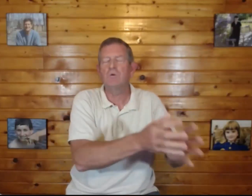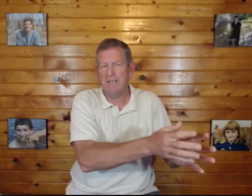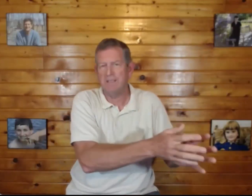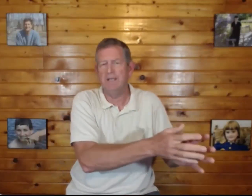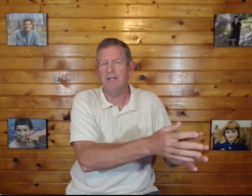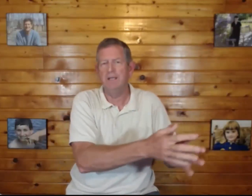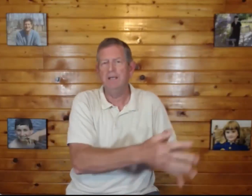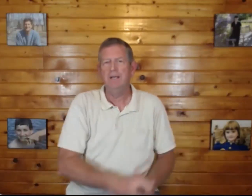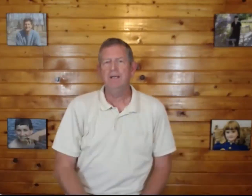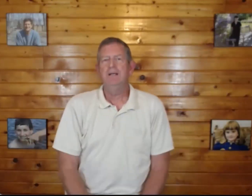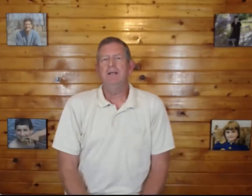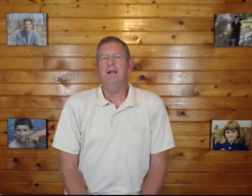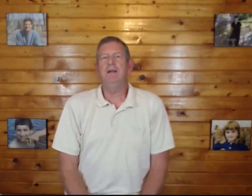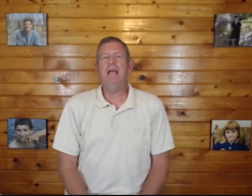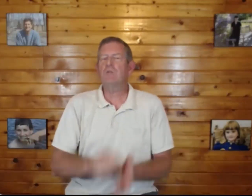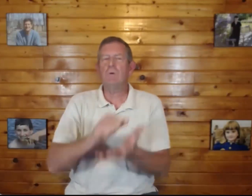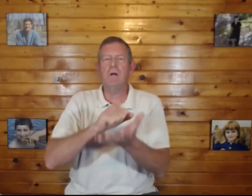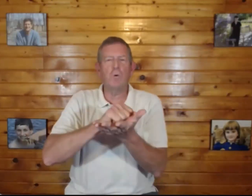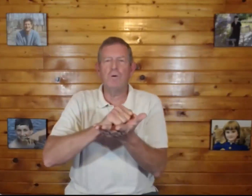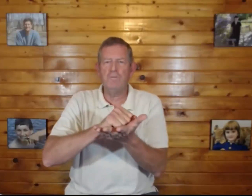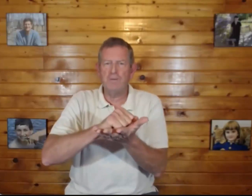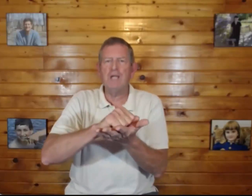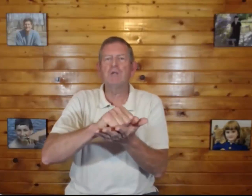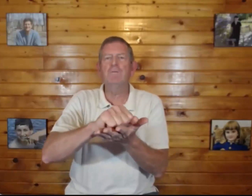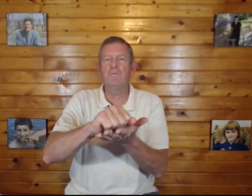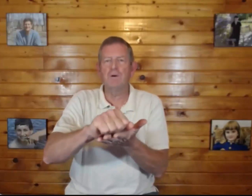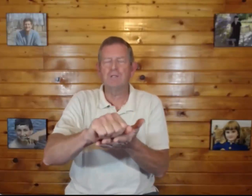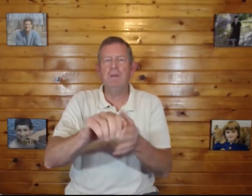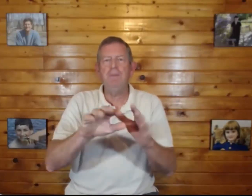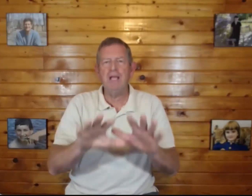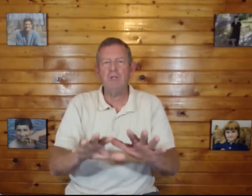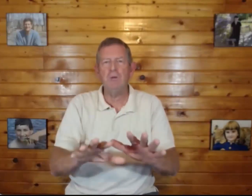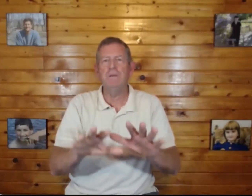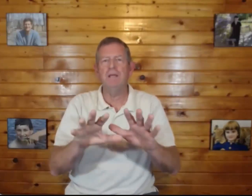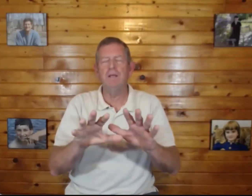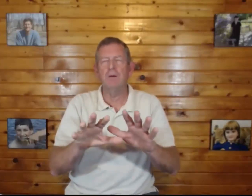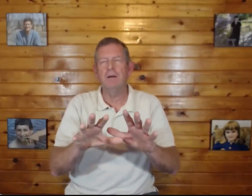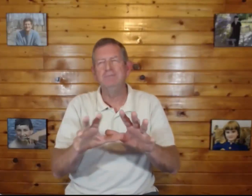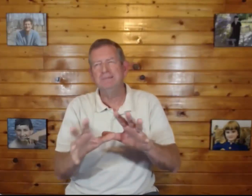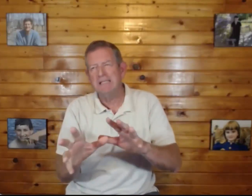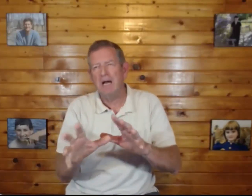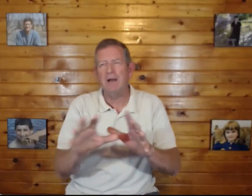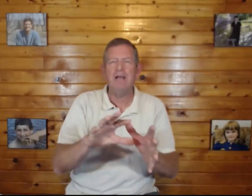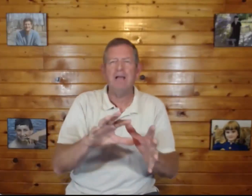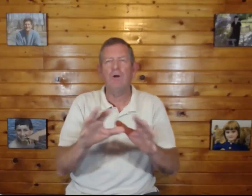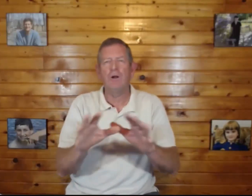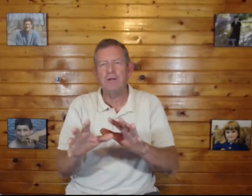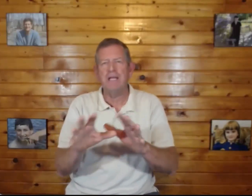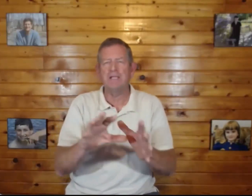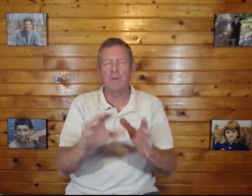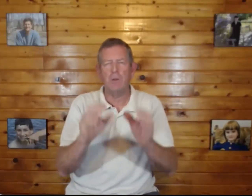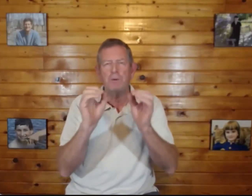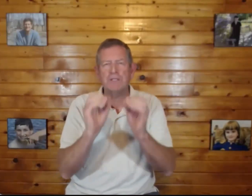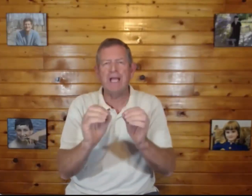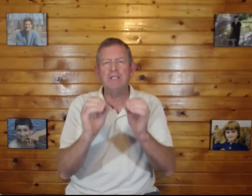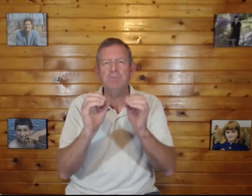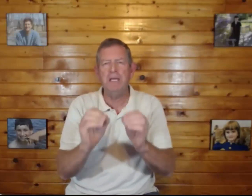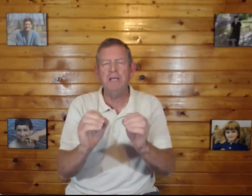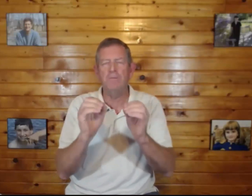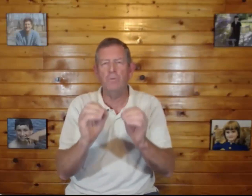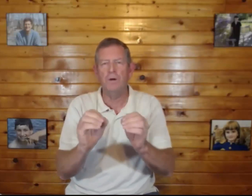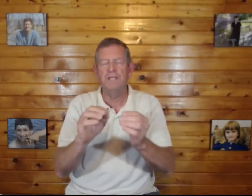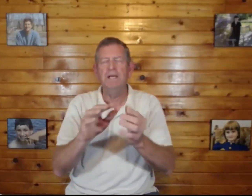into translating. Lay a strong oral foundation first. Be patient with your lack of clarity as to the